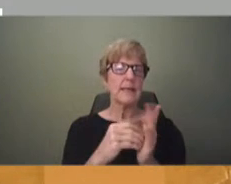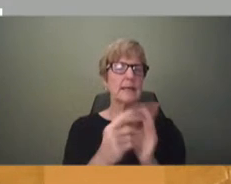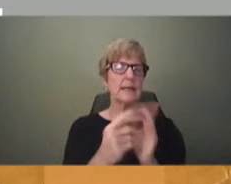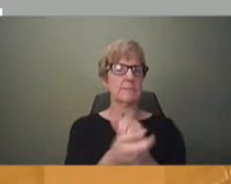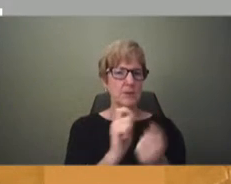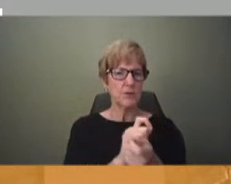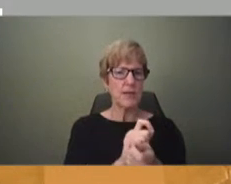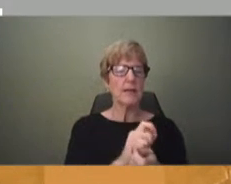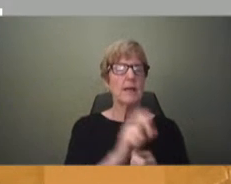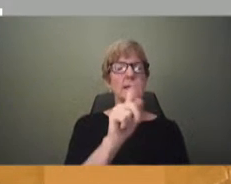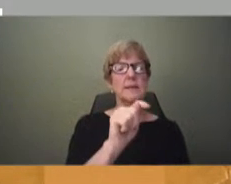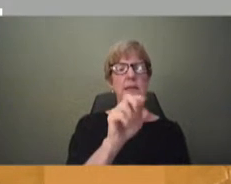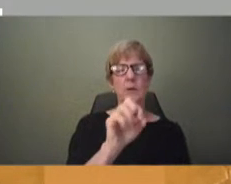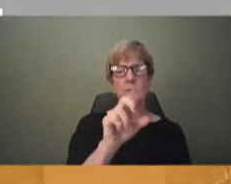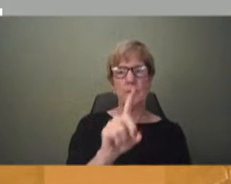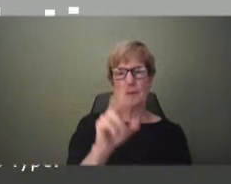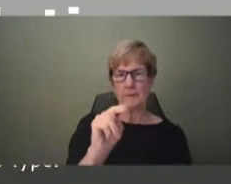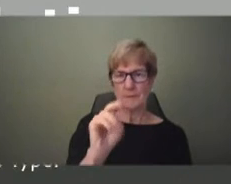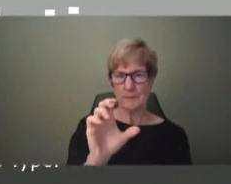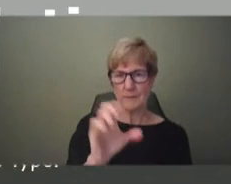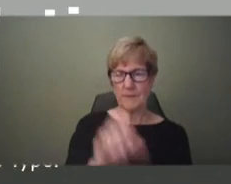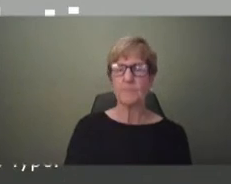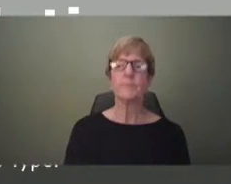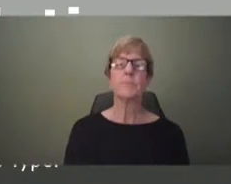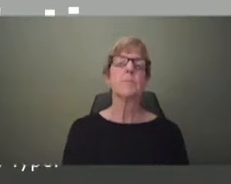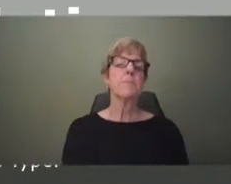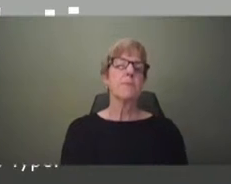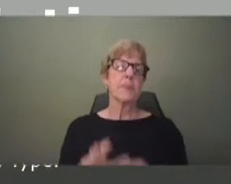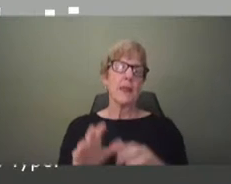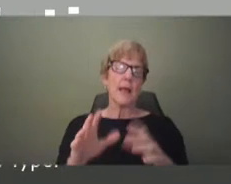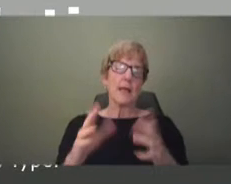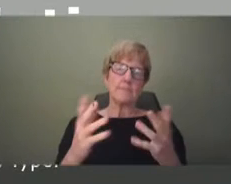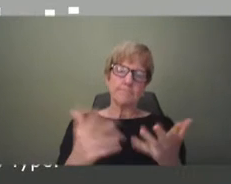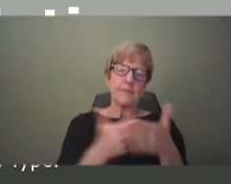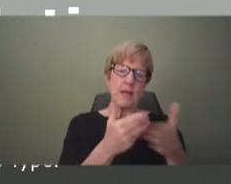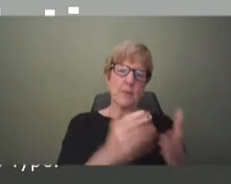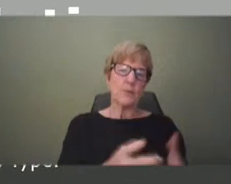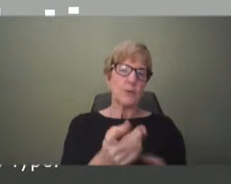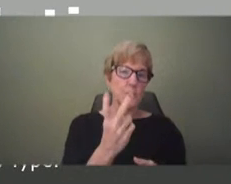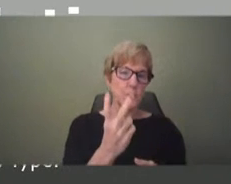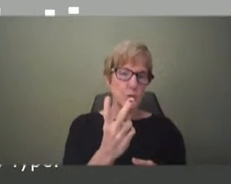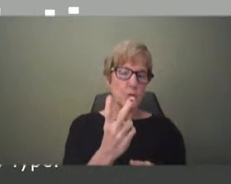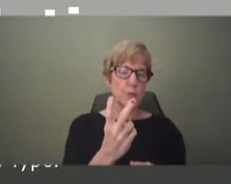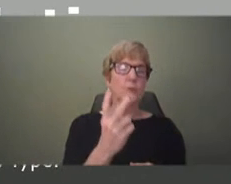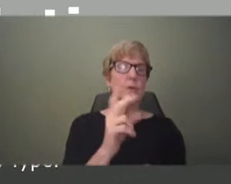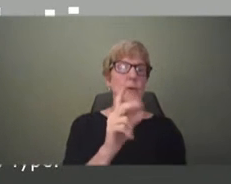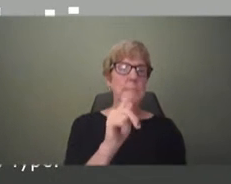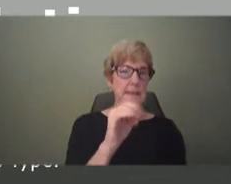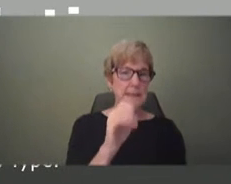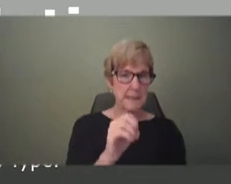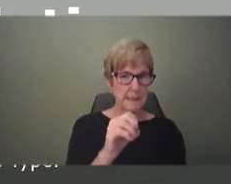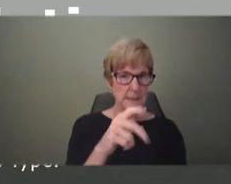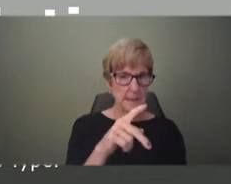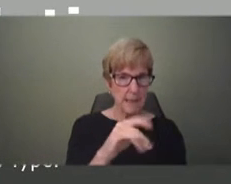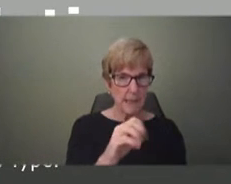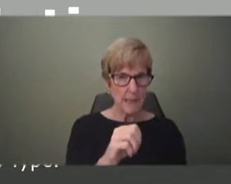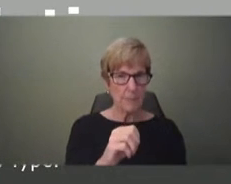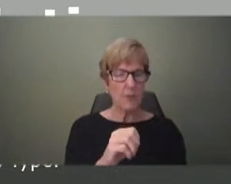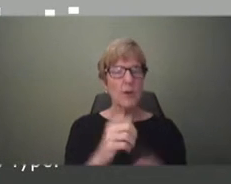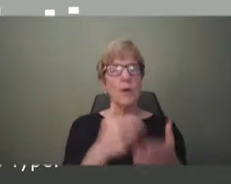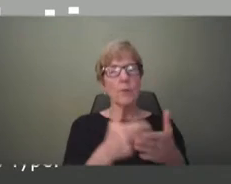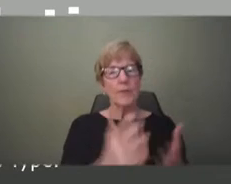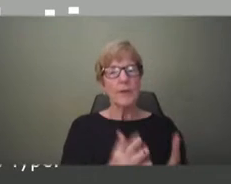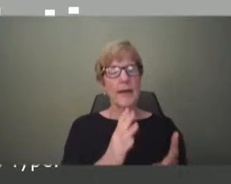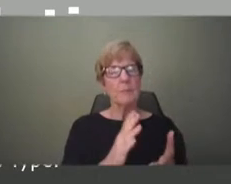to TNC uh it is inconsistent with that neighborhood 2 Place type but staff does feel the TNC District uh giving the neighborhood center around